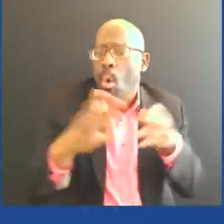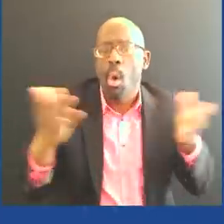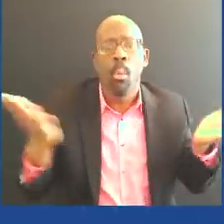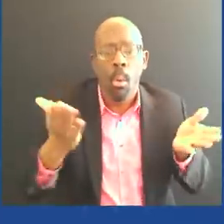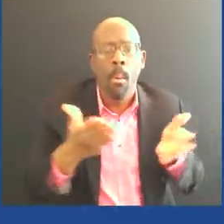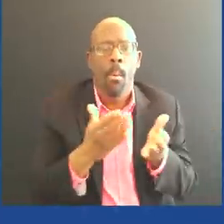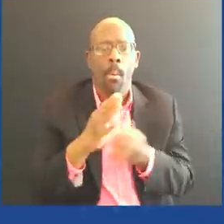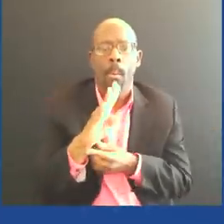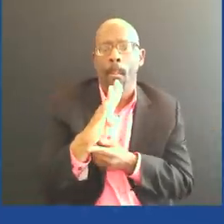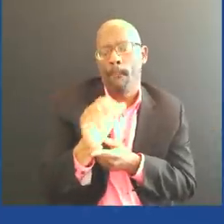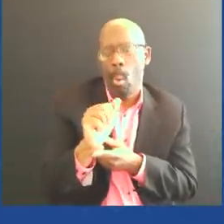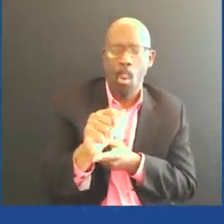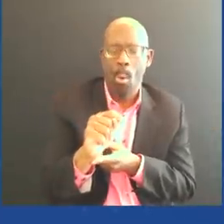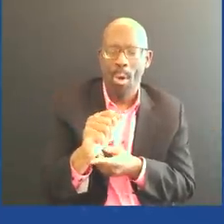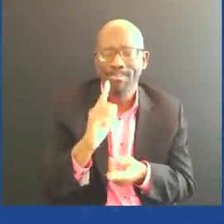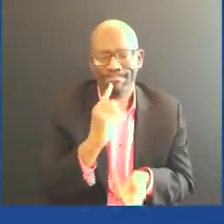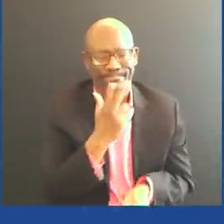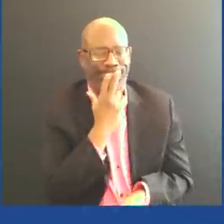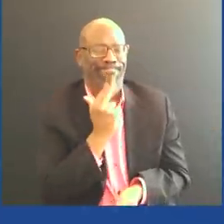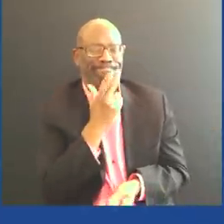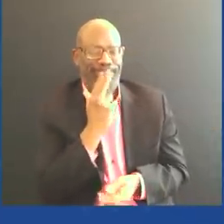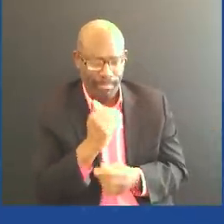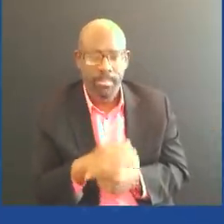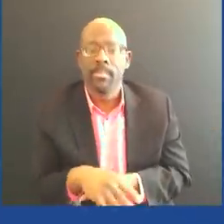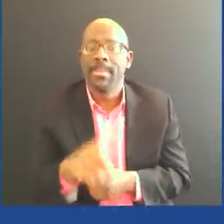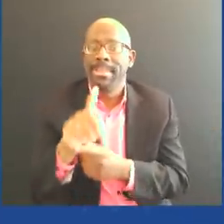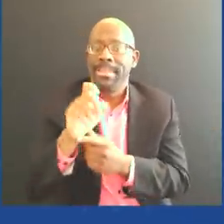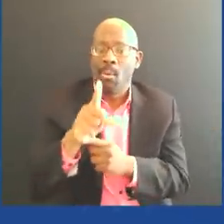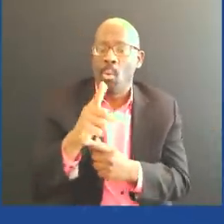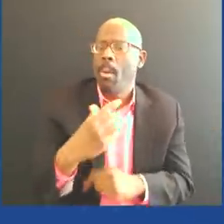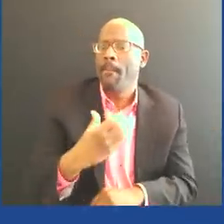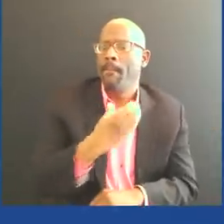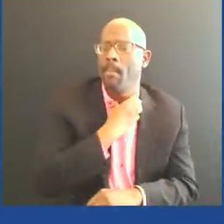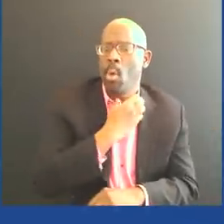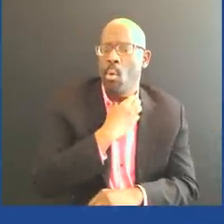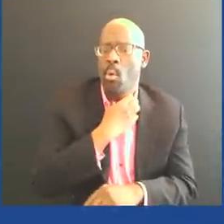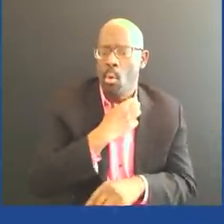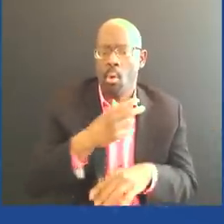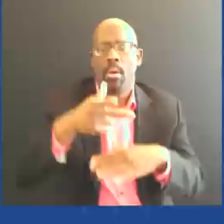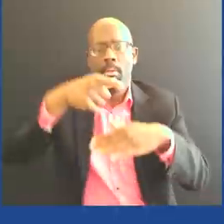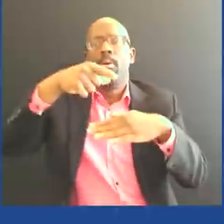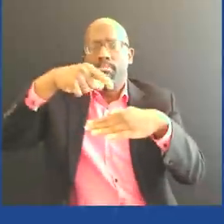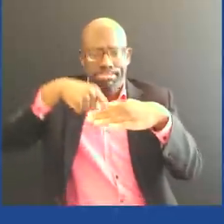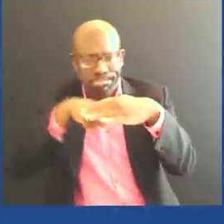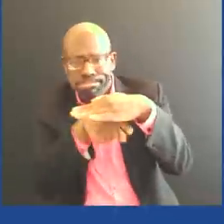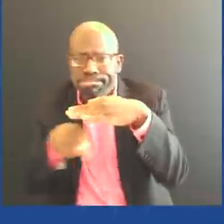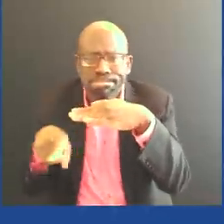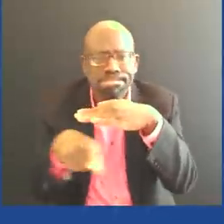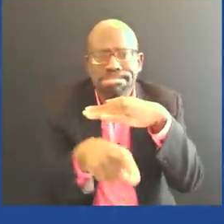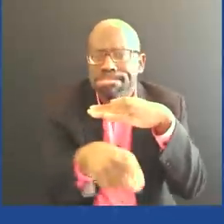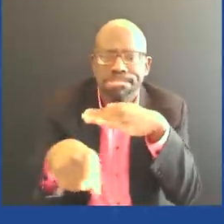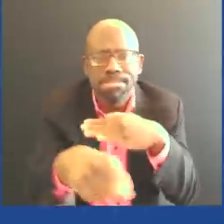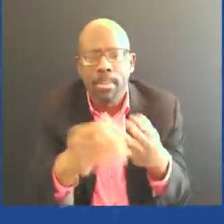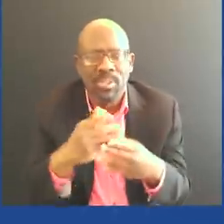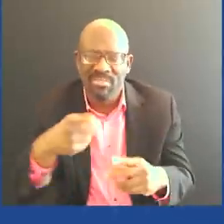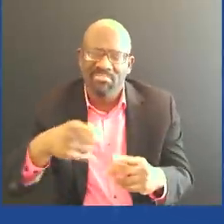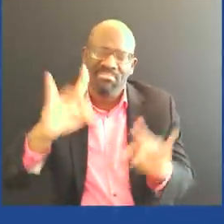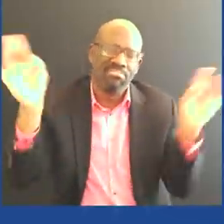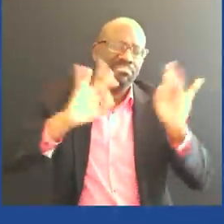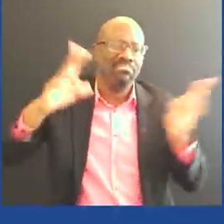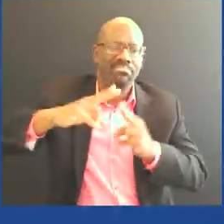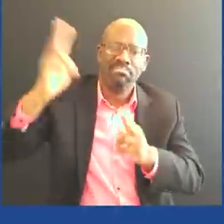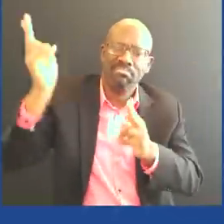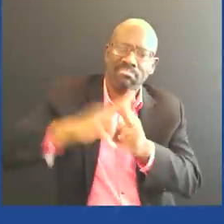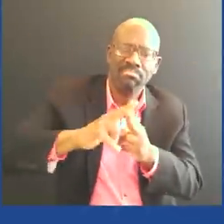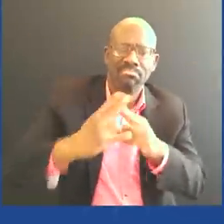her sister ships, she represents a revolution in submarine design, construction, and mission capability. Brimming with leading-edge technology and